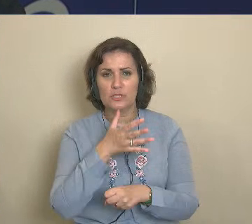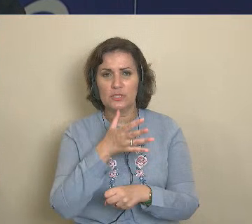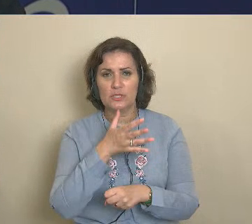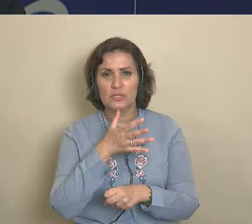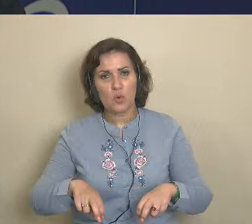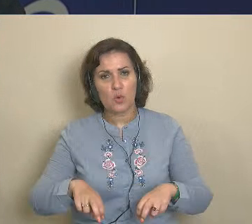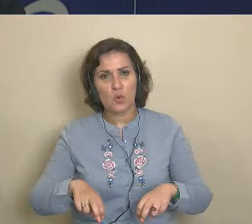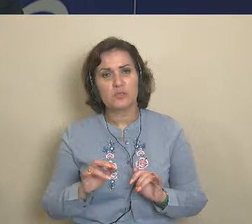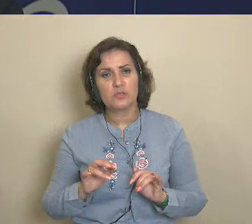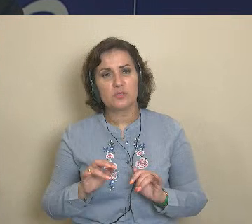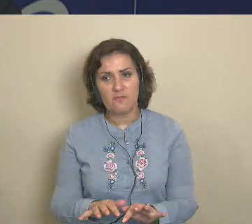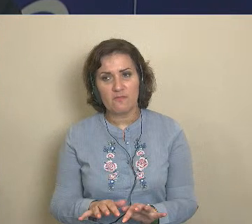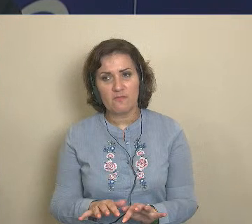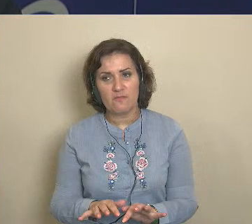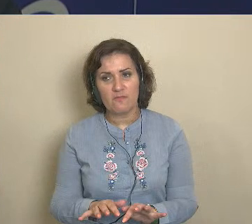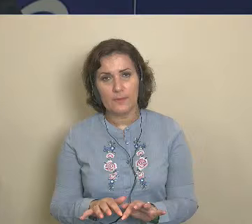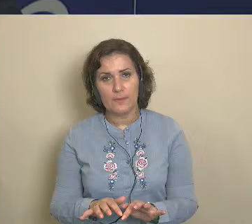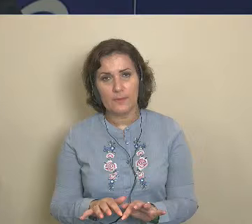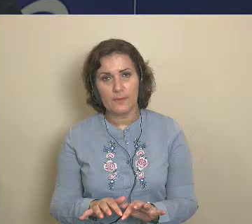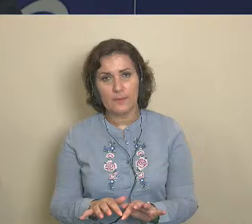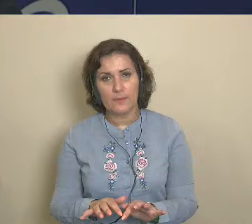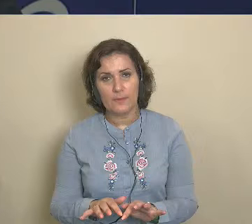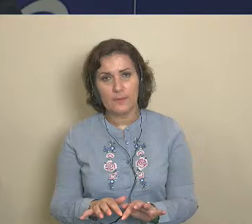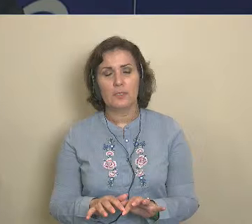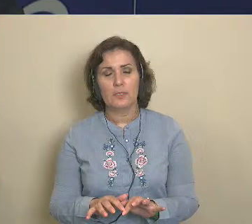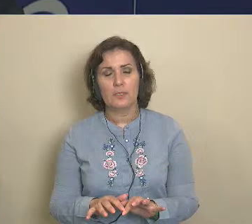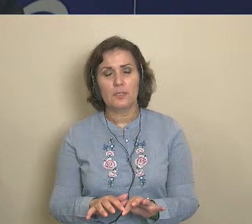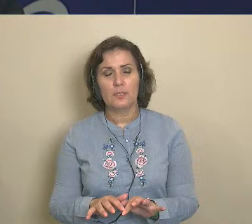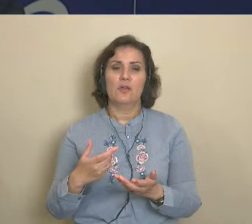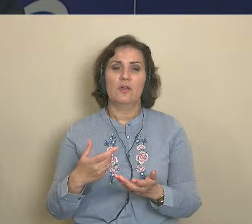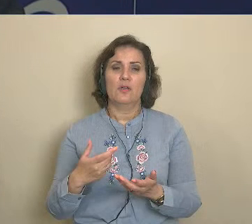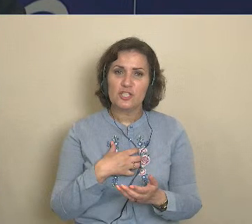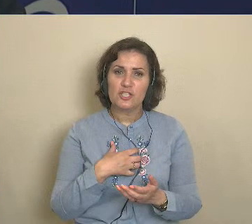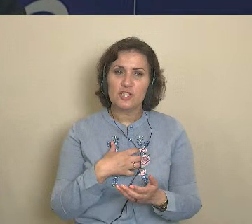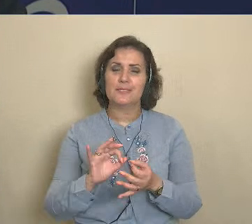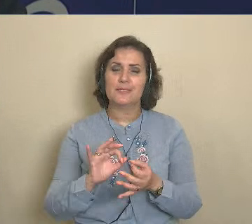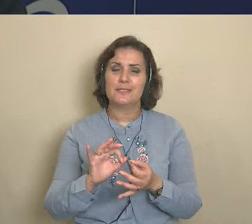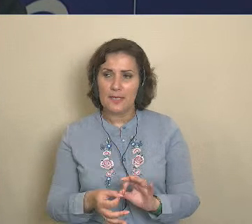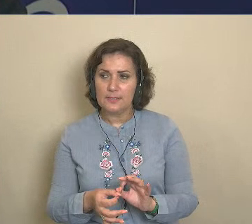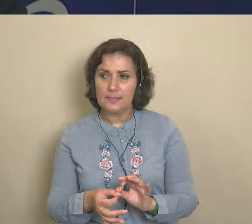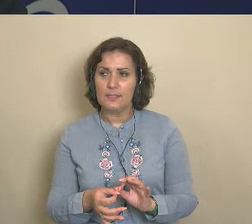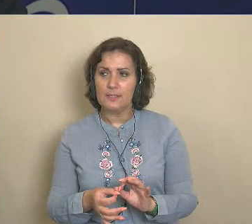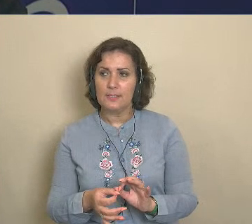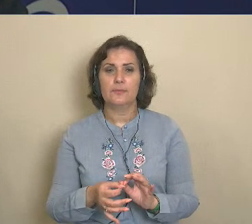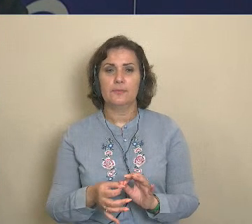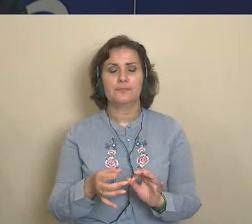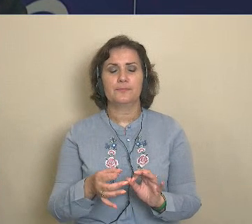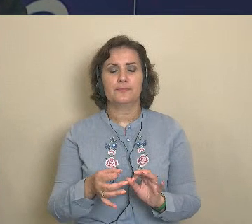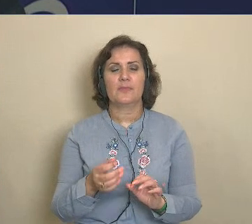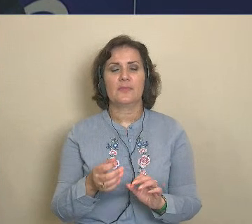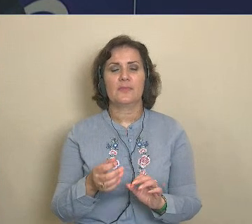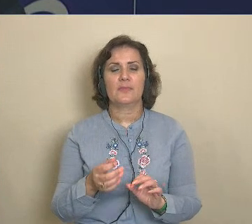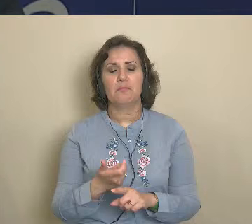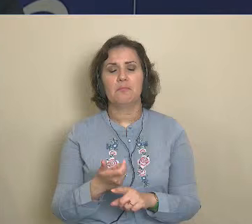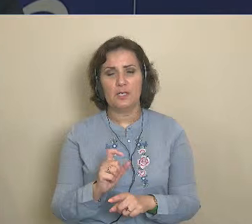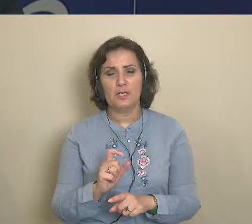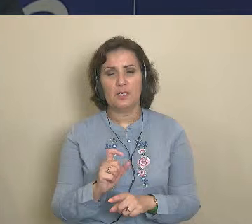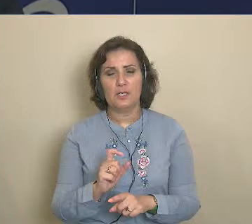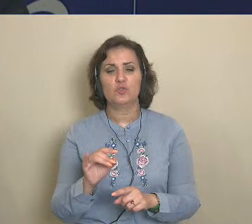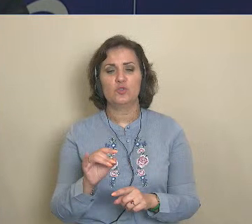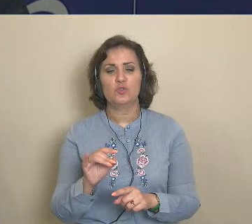these cases are very special. They should be heard very quickly. And this is very difficult for the